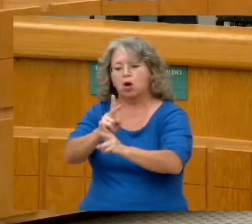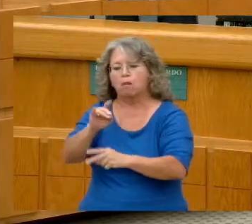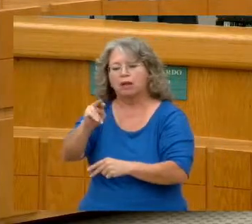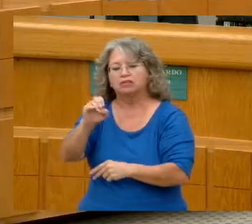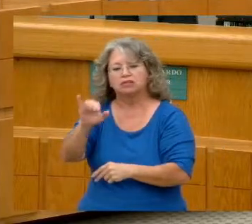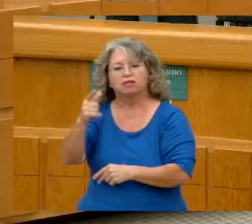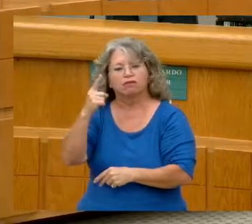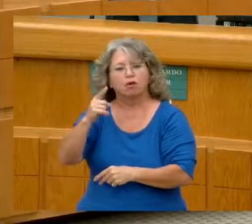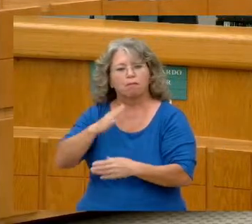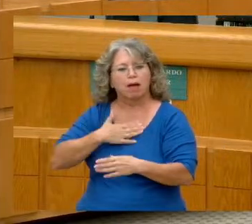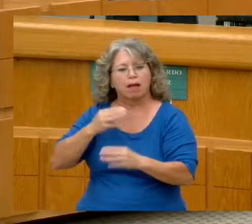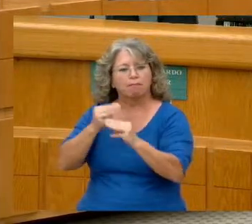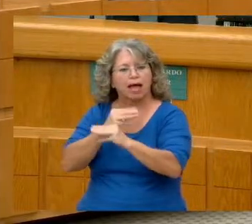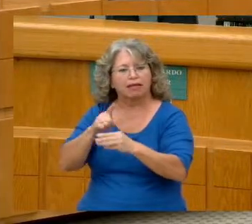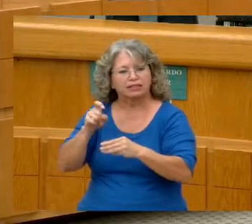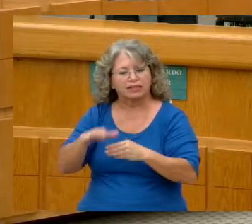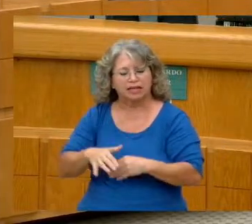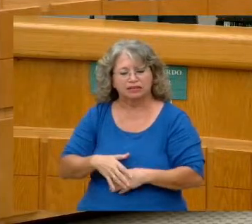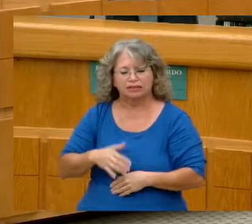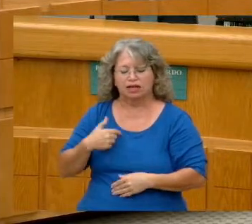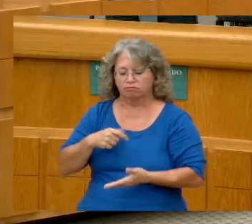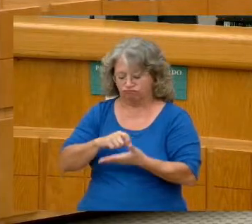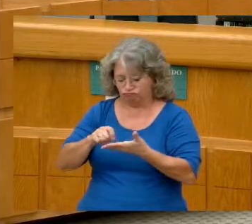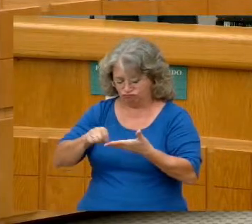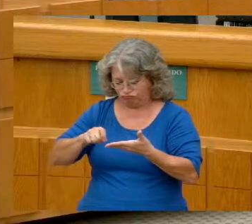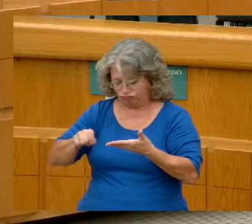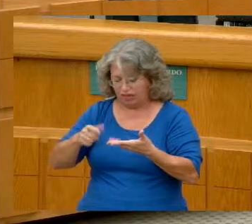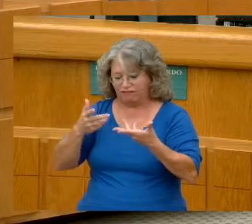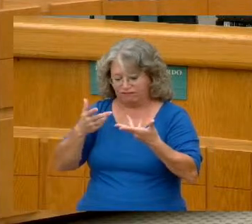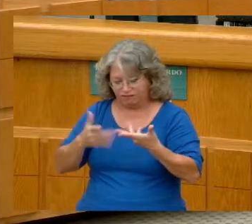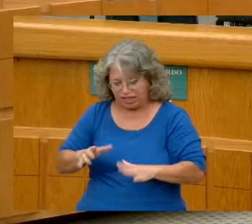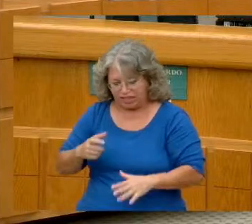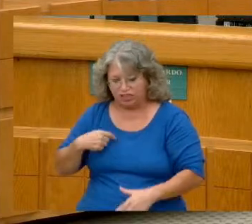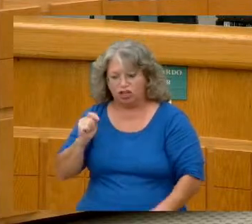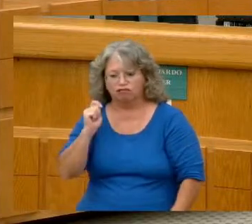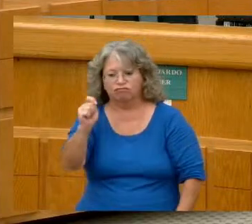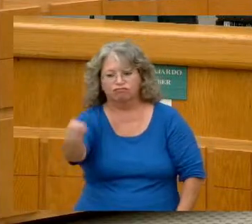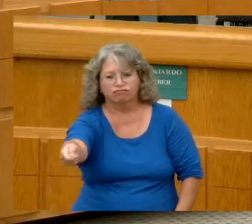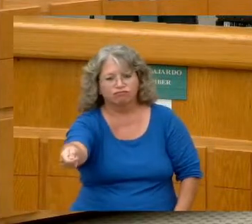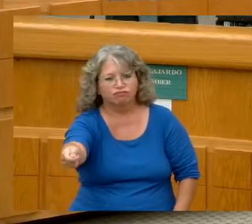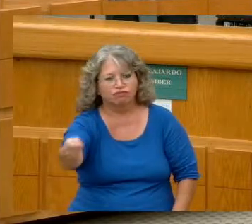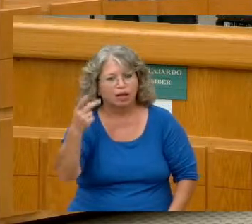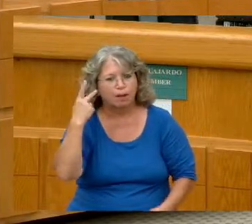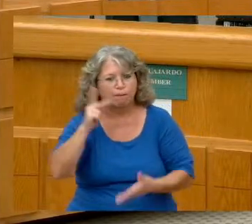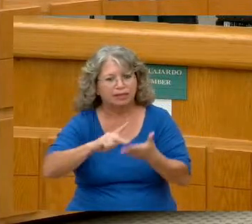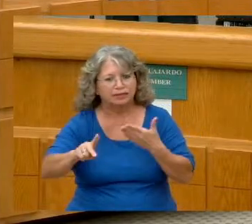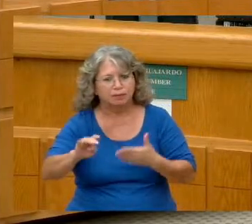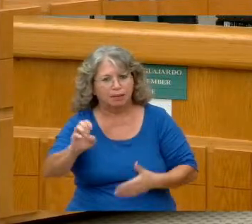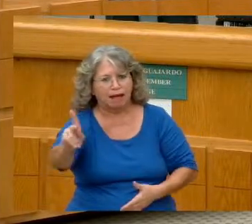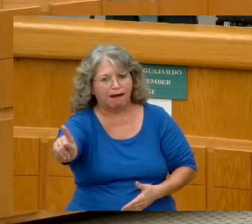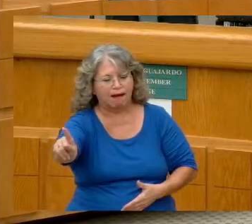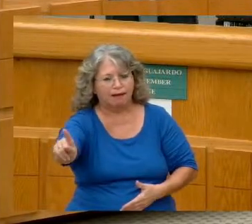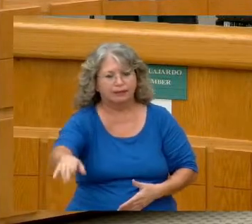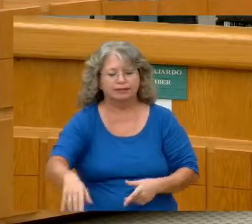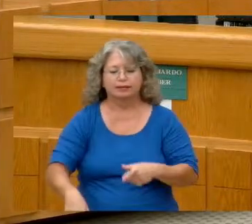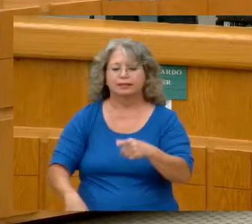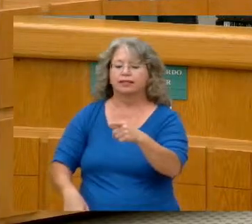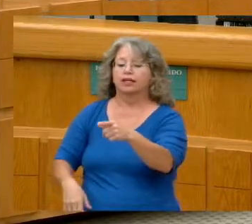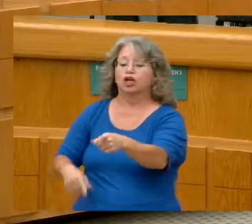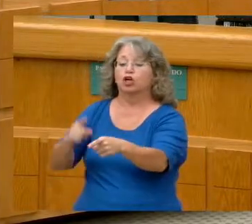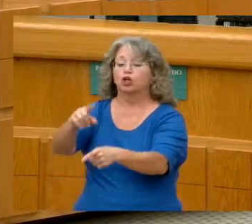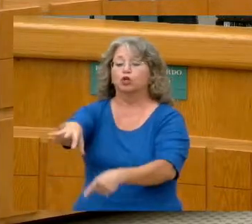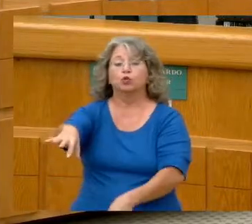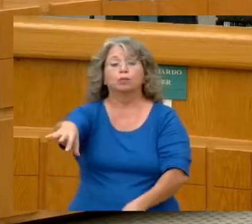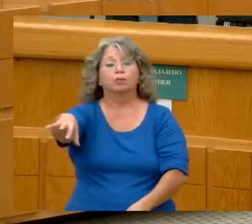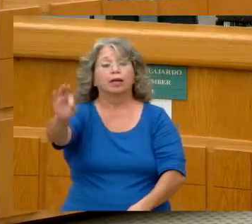pencil back off on your desk. You pick up the pencil, and then the bell rings, and you're thinking about something else, and you put that pencil in your mouth, and you're